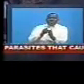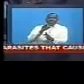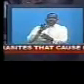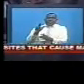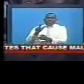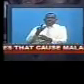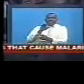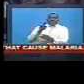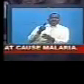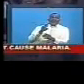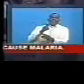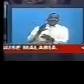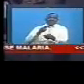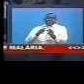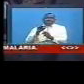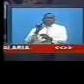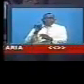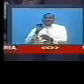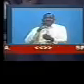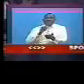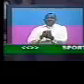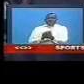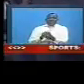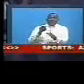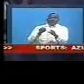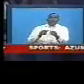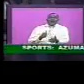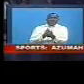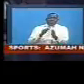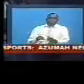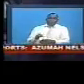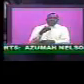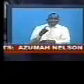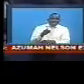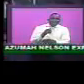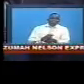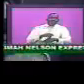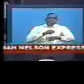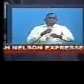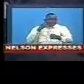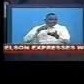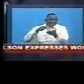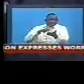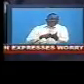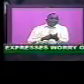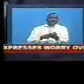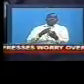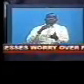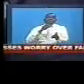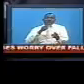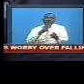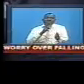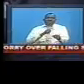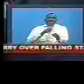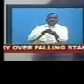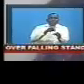in CI 75 Regulation 19, which says that polling agents are there to prevent impersonation and multiple